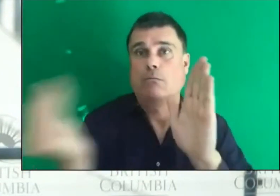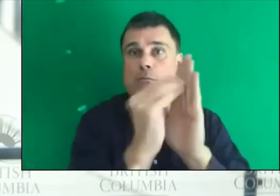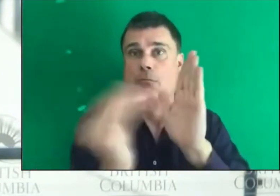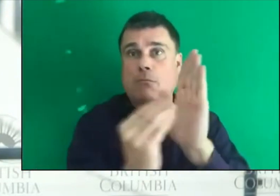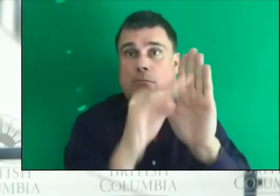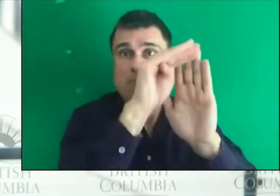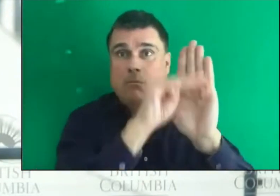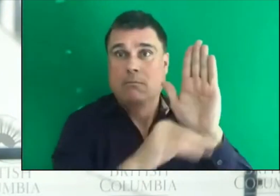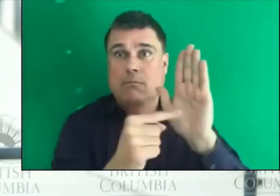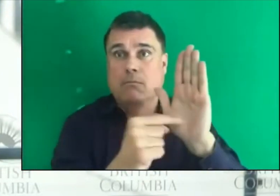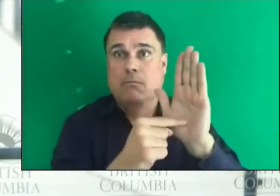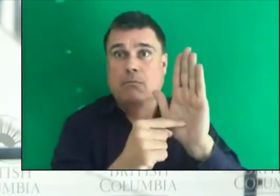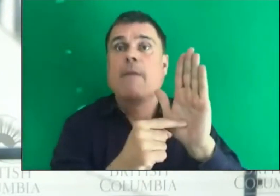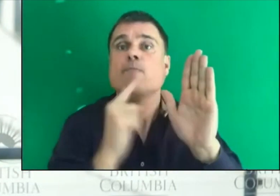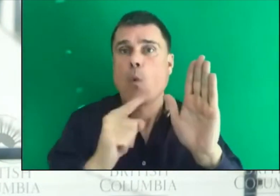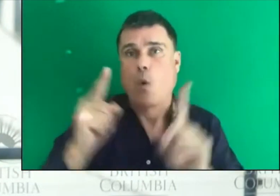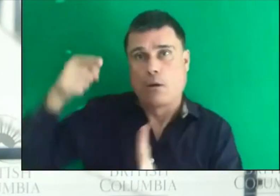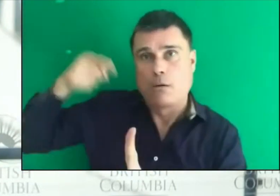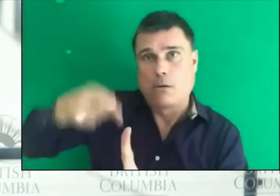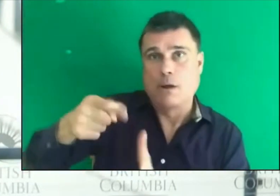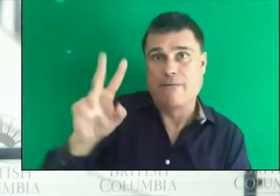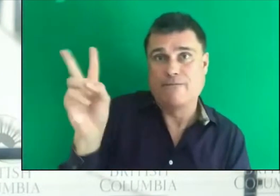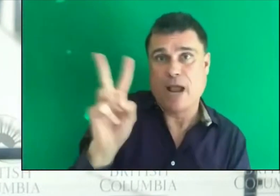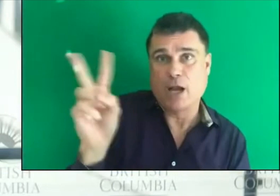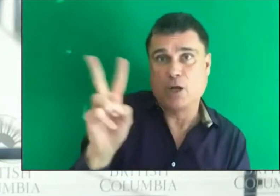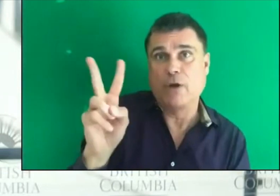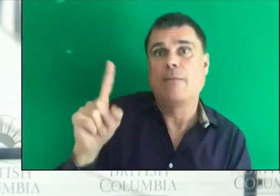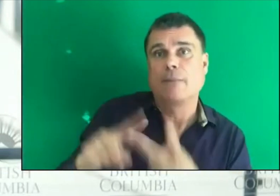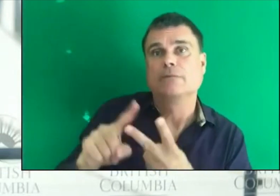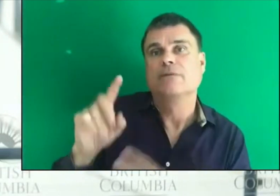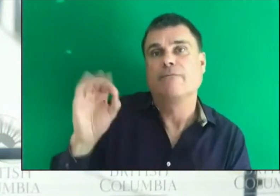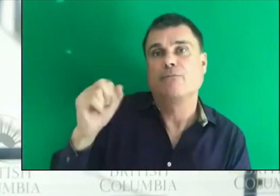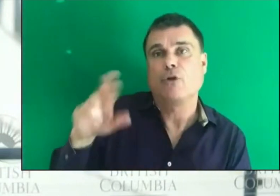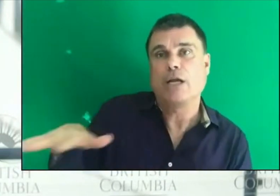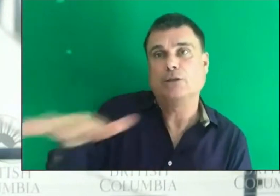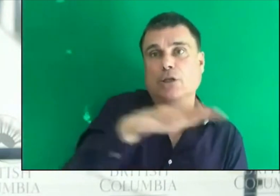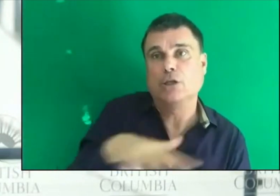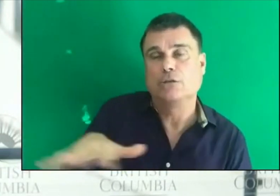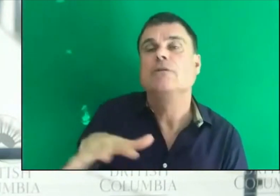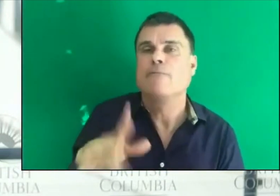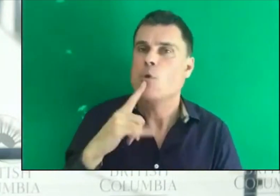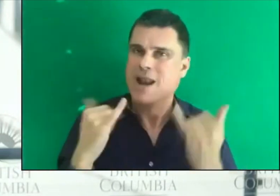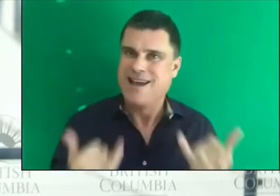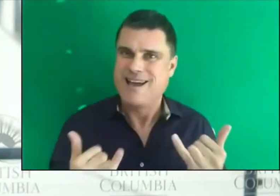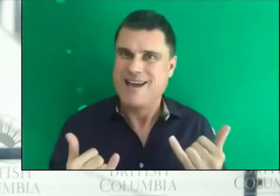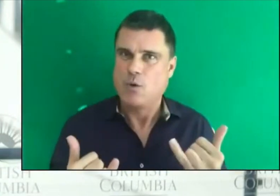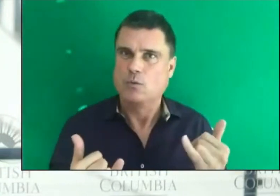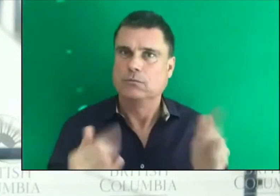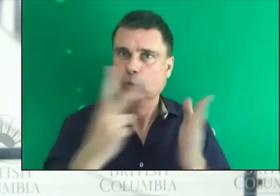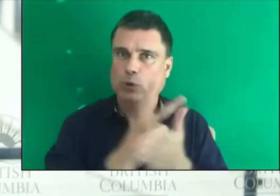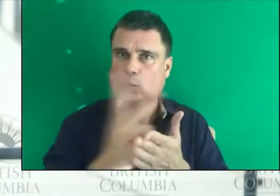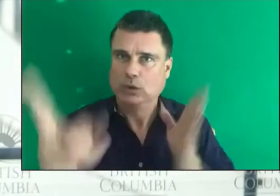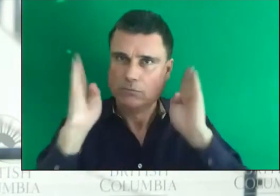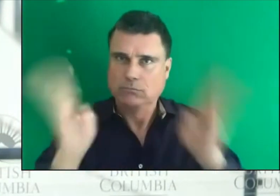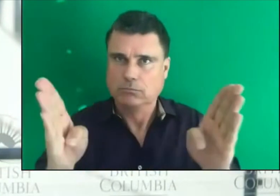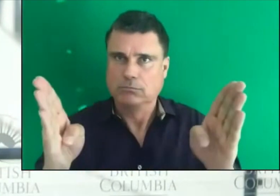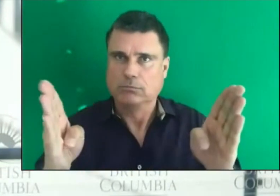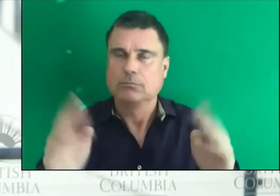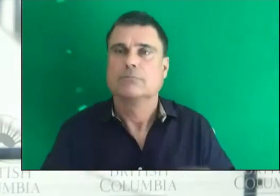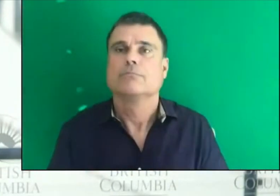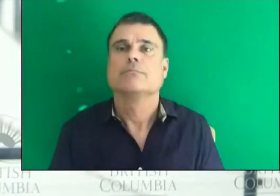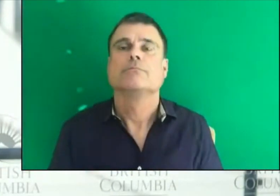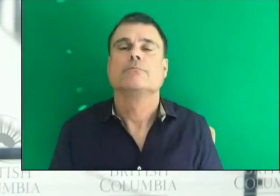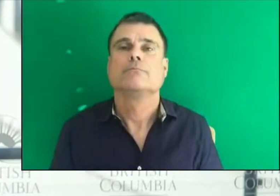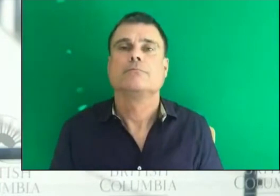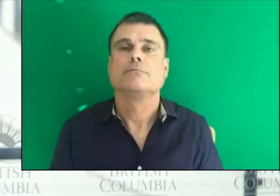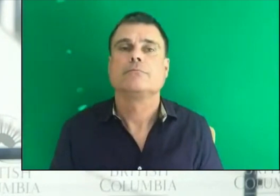of course right now in this area we're not doing that. So we need to take account to these measures and